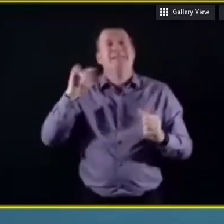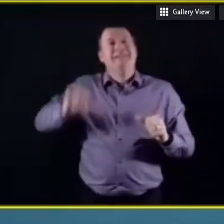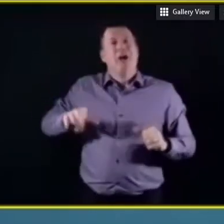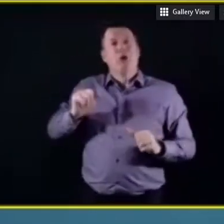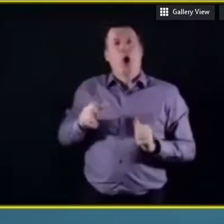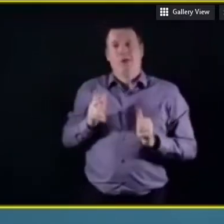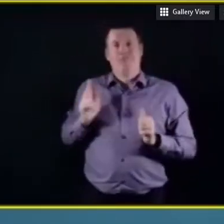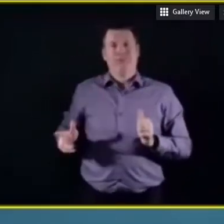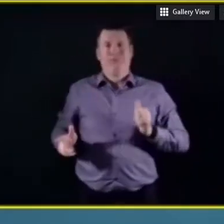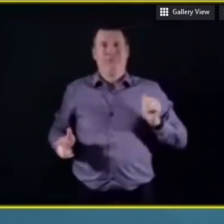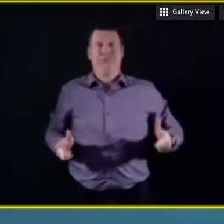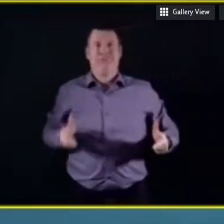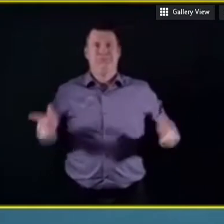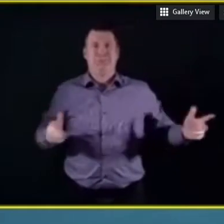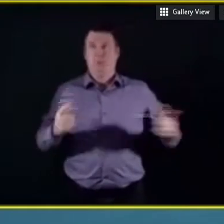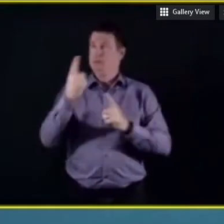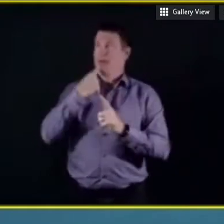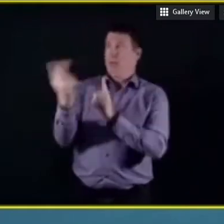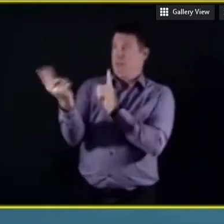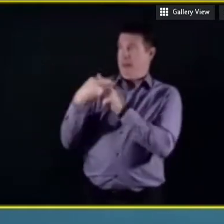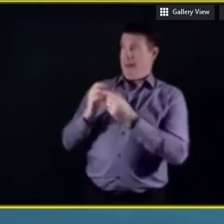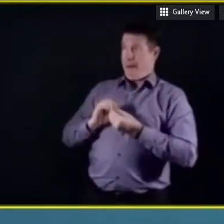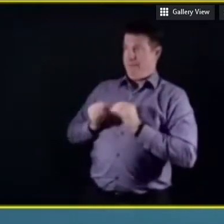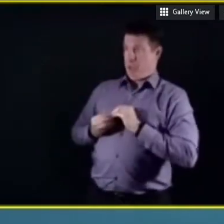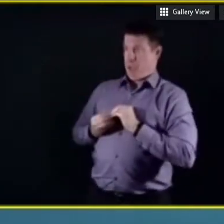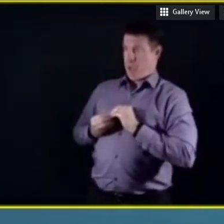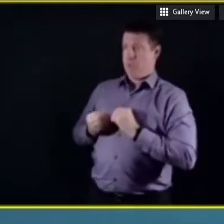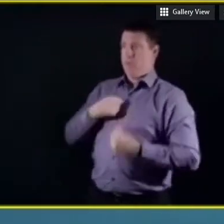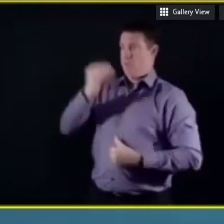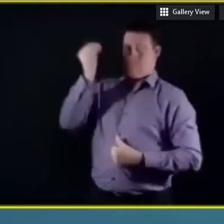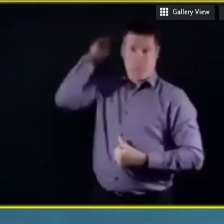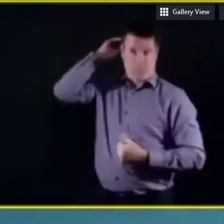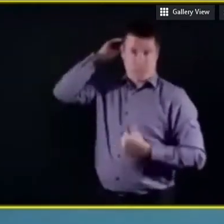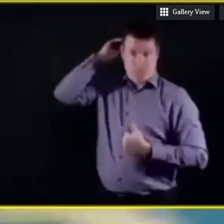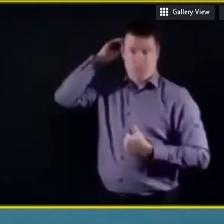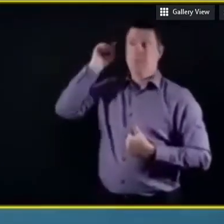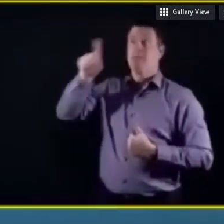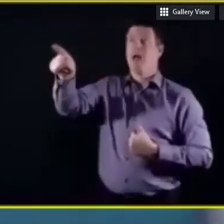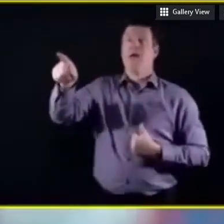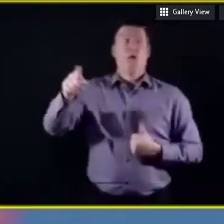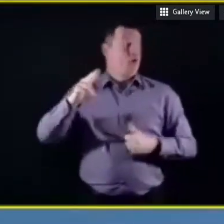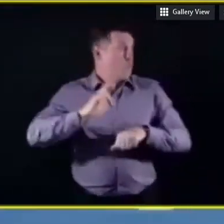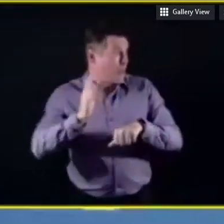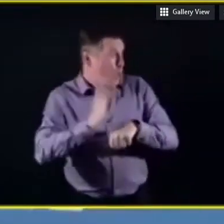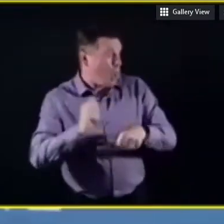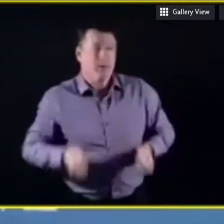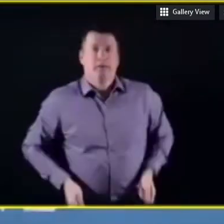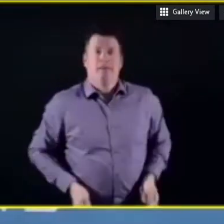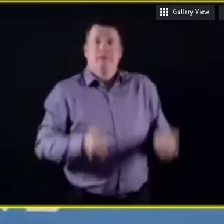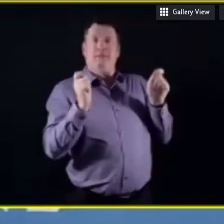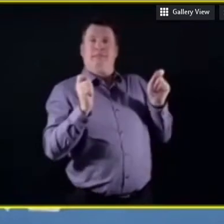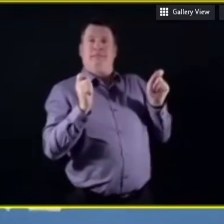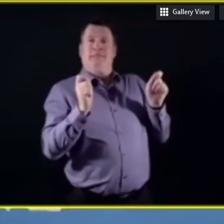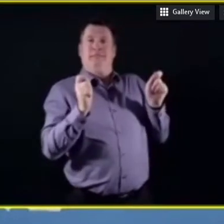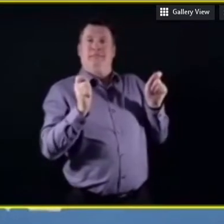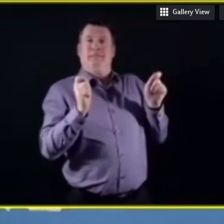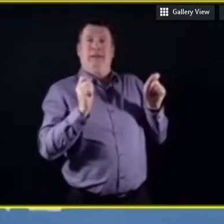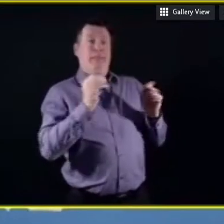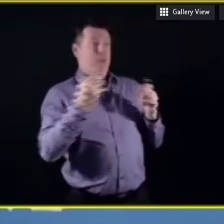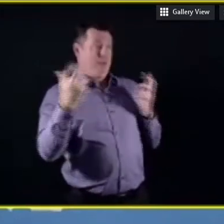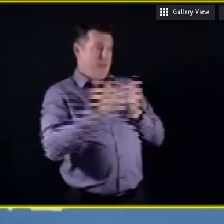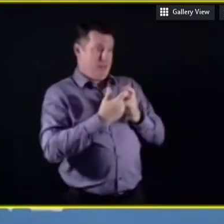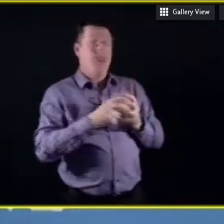gloves. And Dr. Johnson, maybe you could talk about how UR Medicine decided we needed such a clinic and